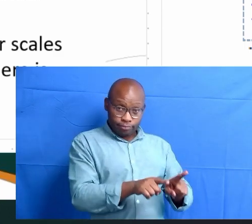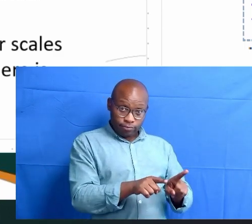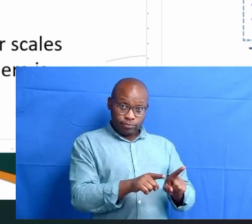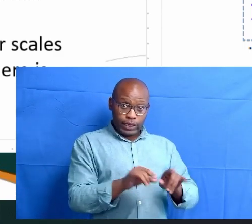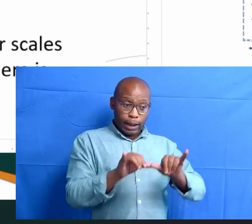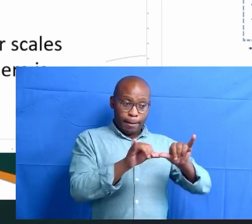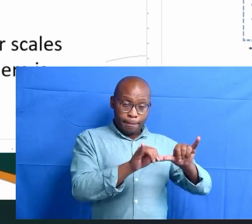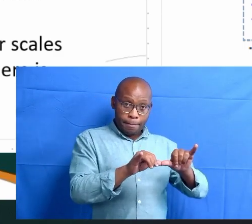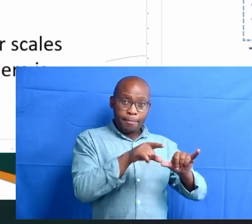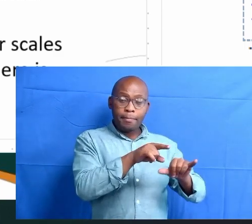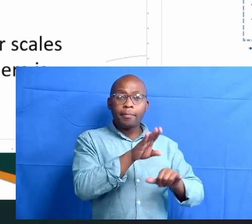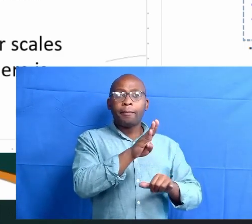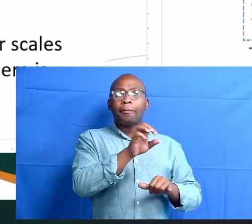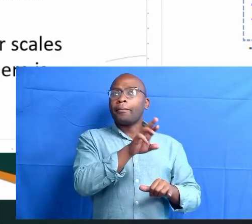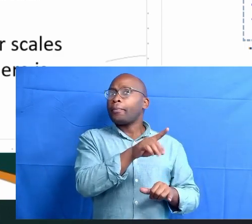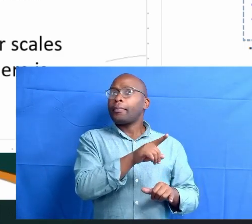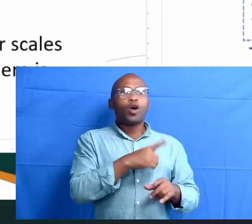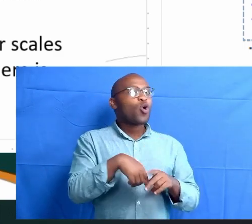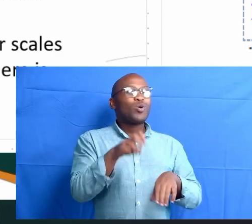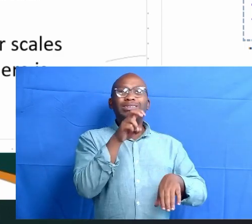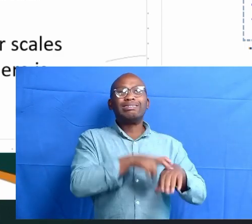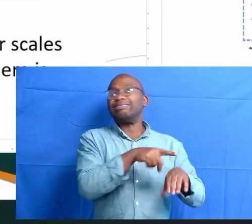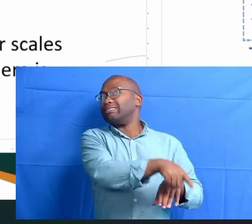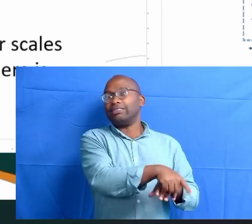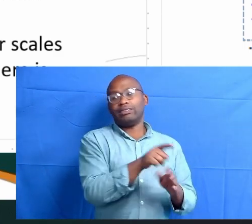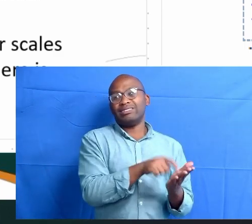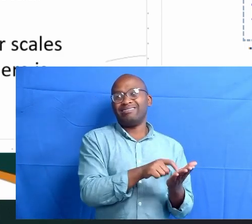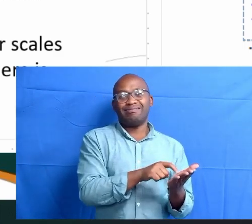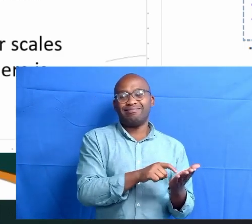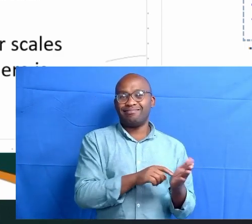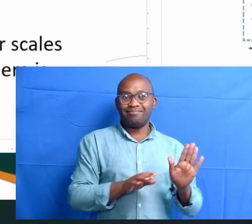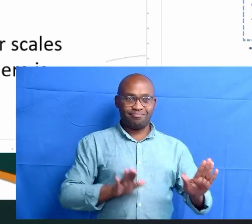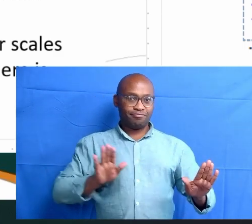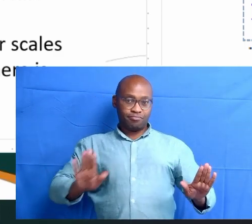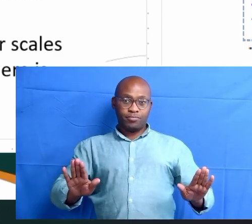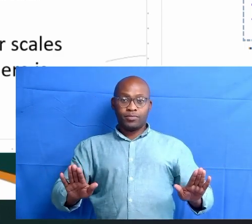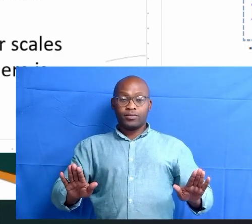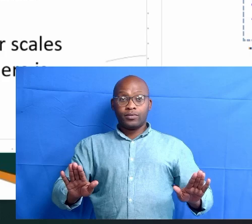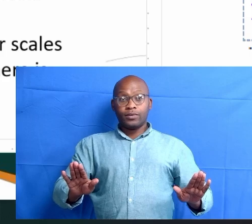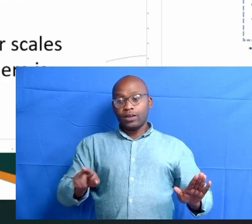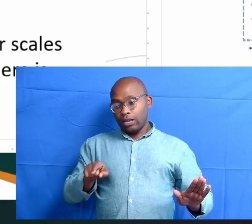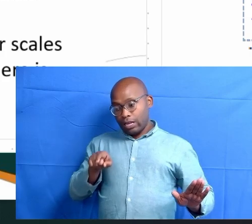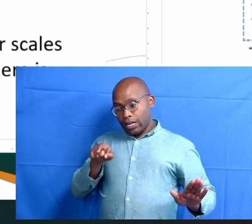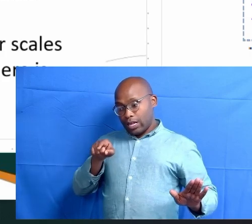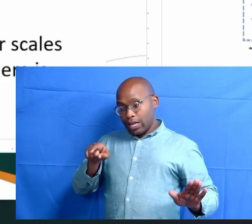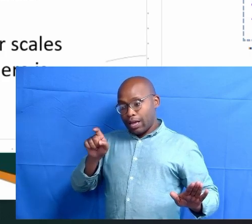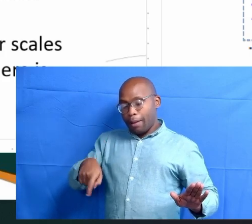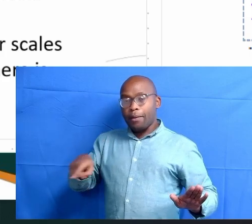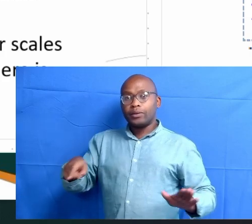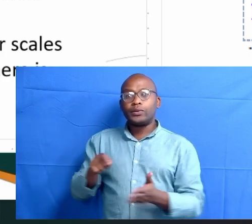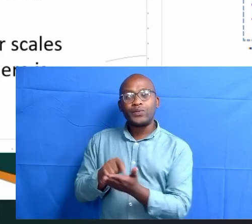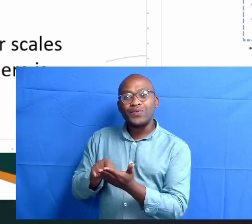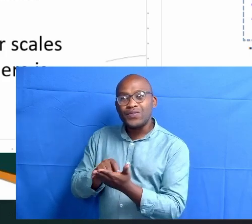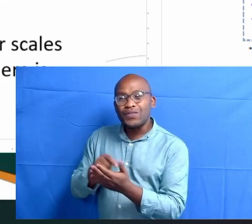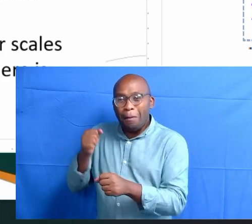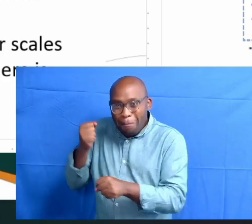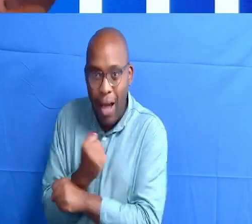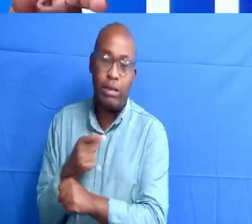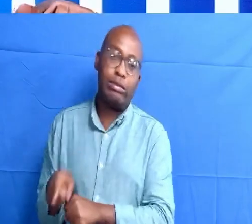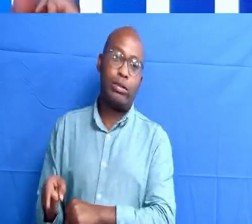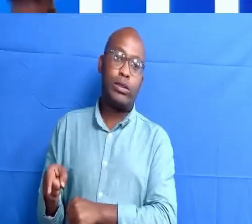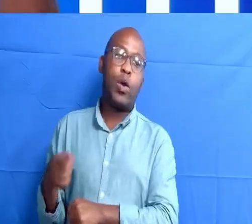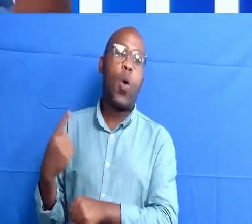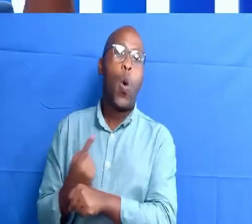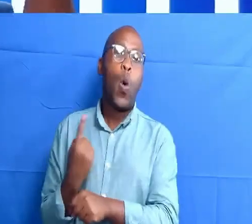scales, you have to use the calculator. With a digital printing, number scales become inaccurate. So it means